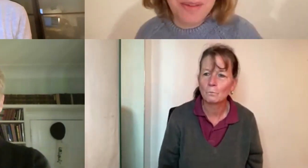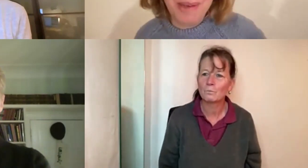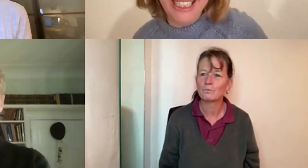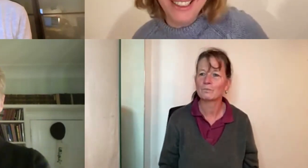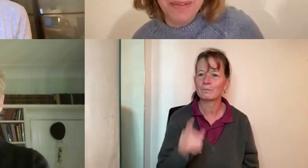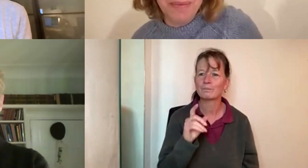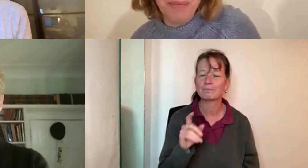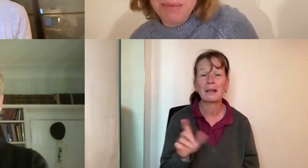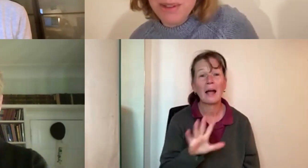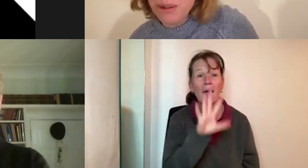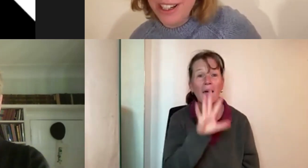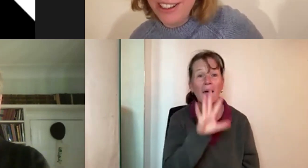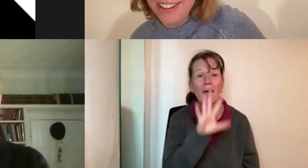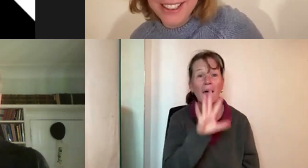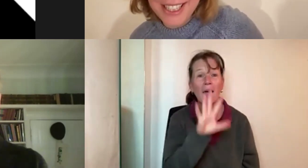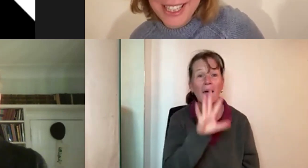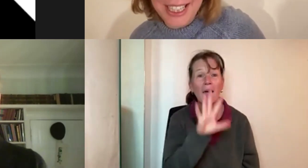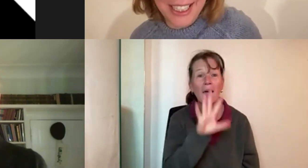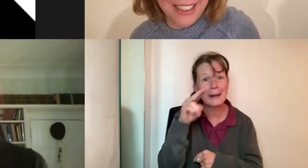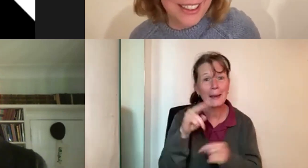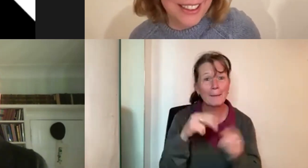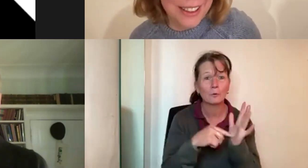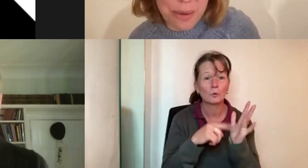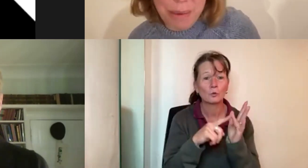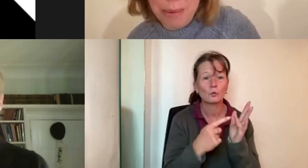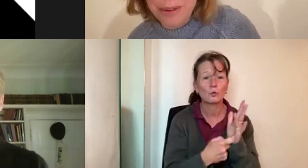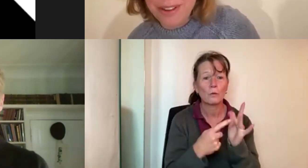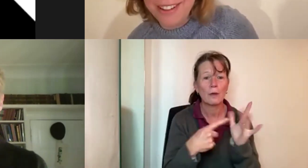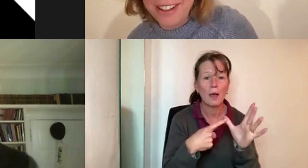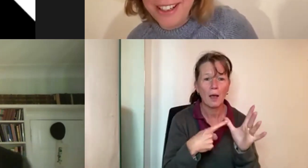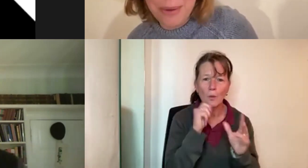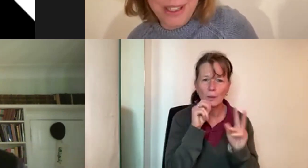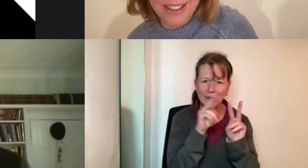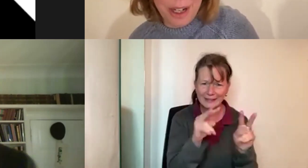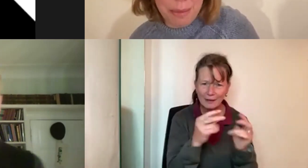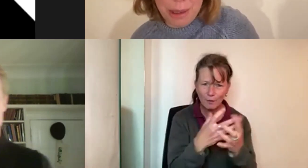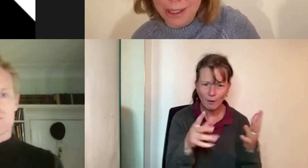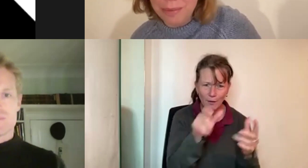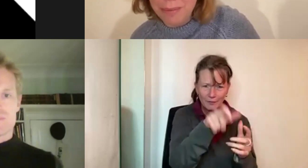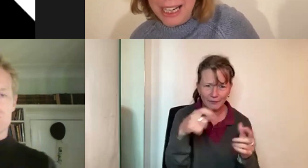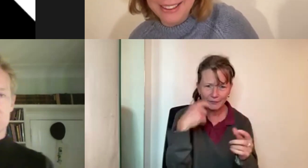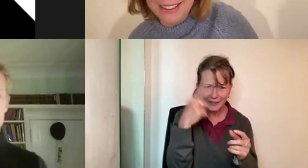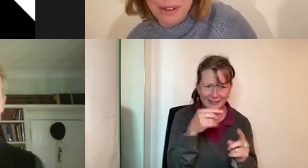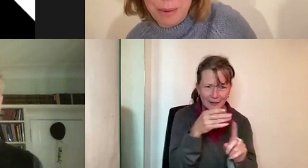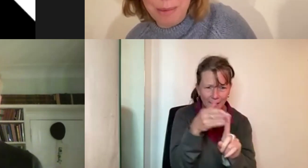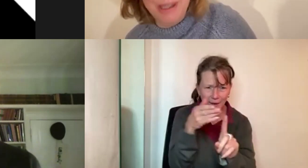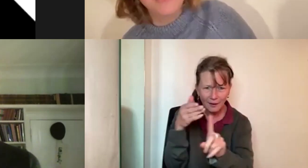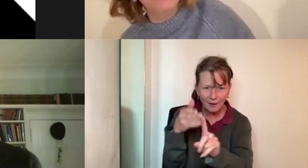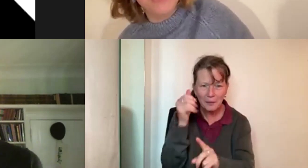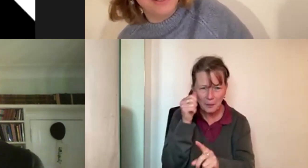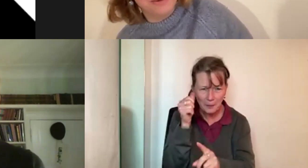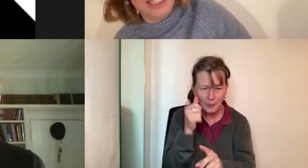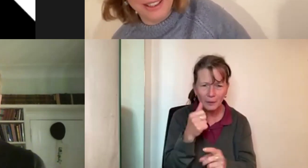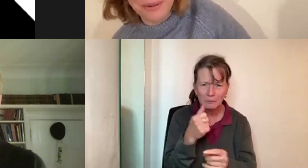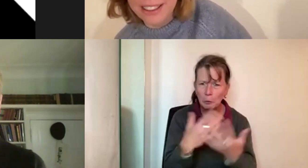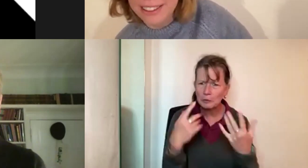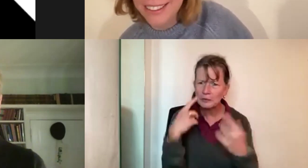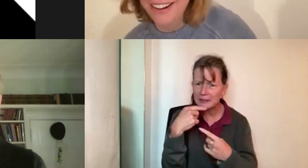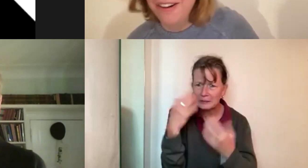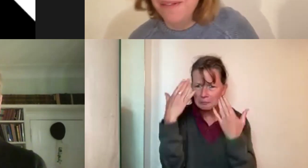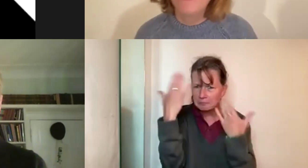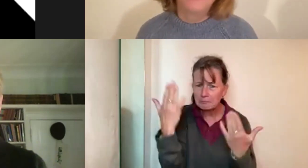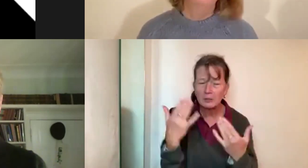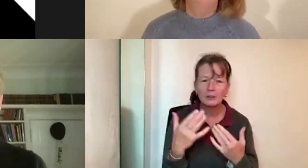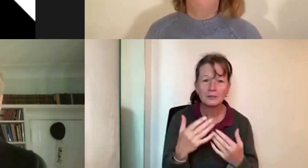Hi, everybody. My name's Toria. I can see lots of people that I know in the room and lots of people that I don't. So, hello.